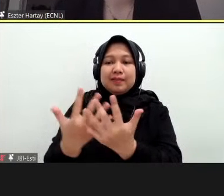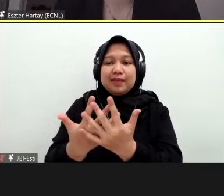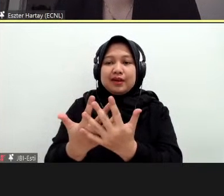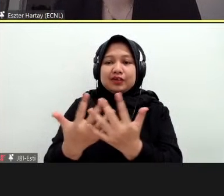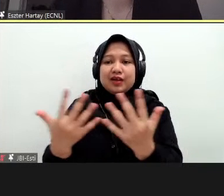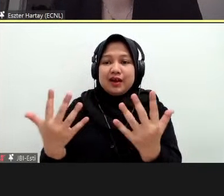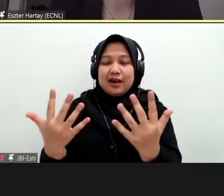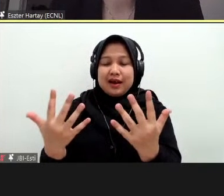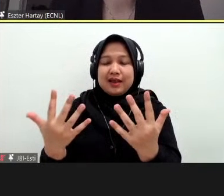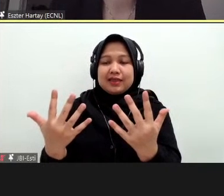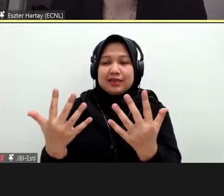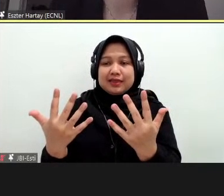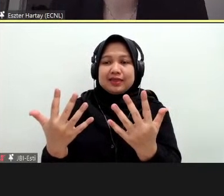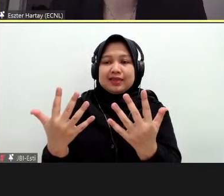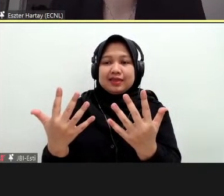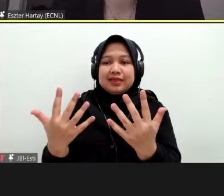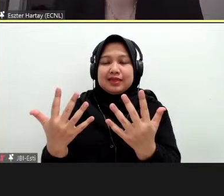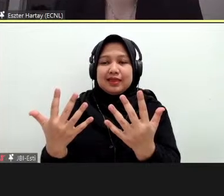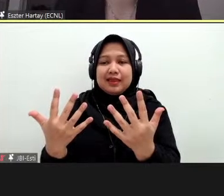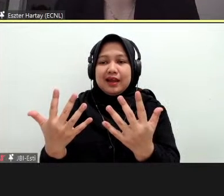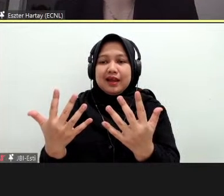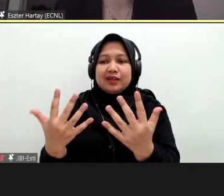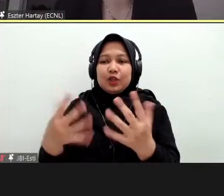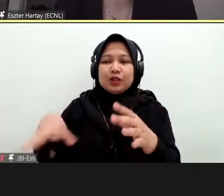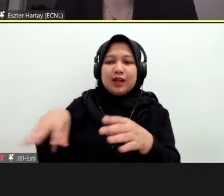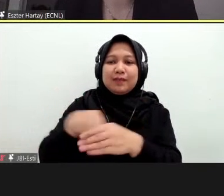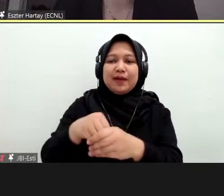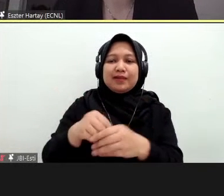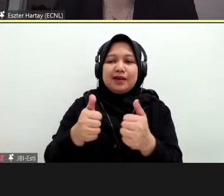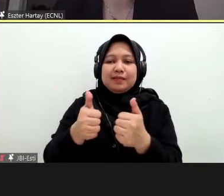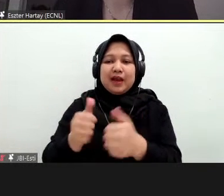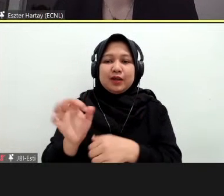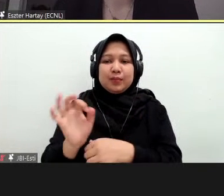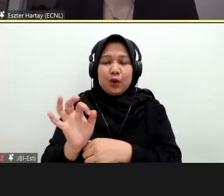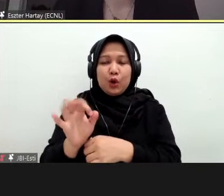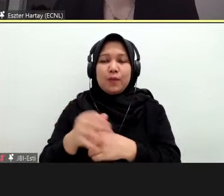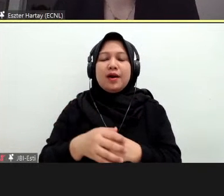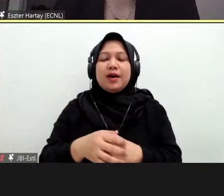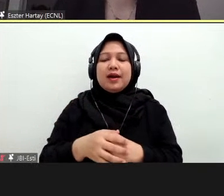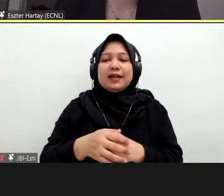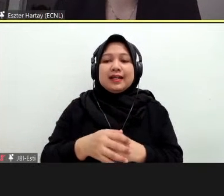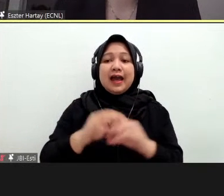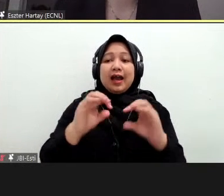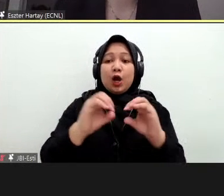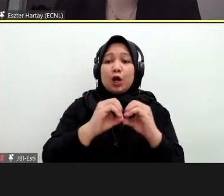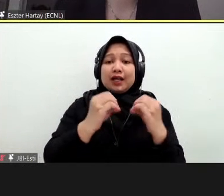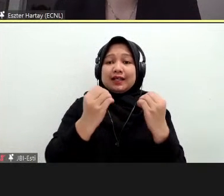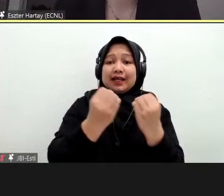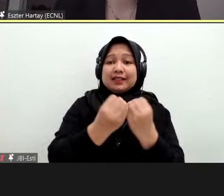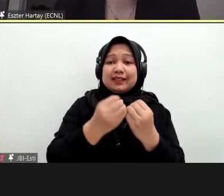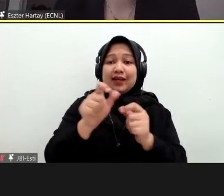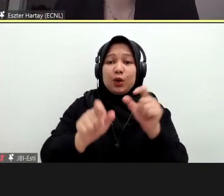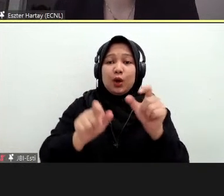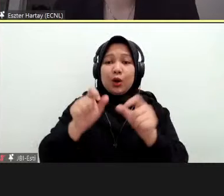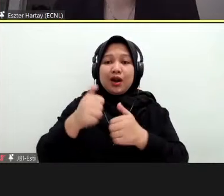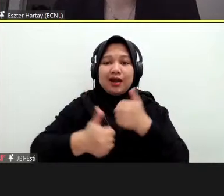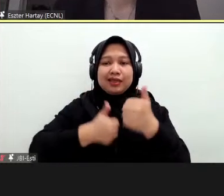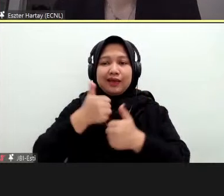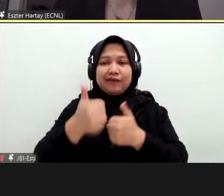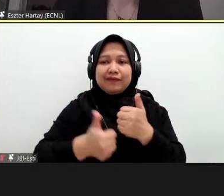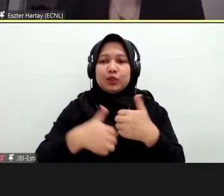to intimidate environmental activists and their organizations by initiating criminal